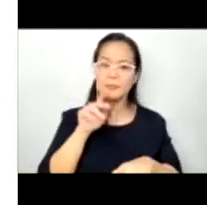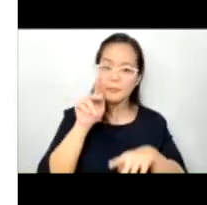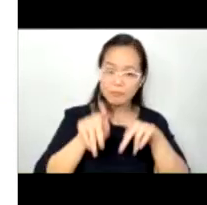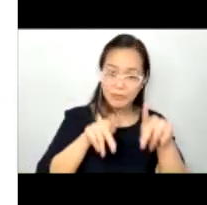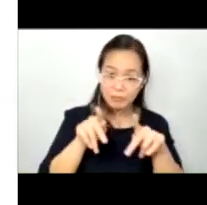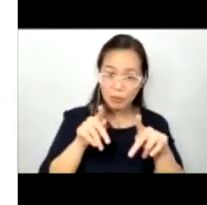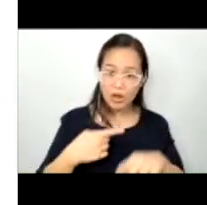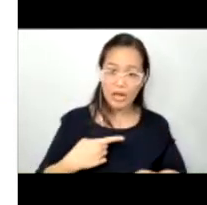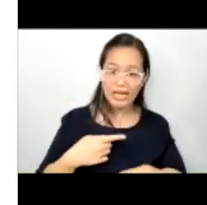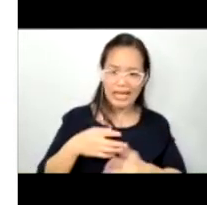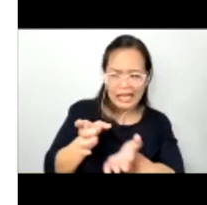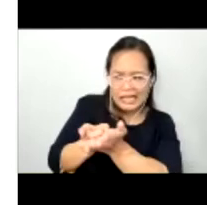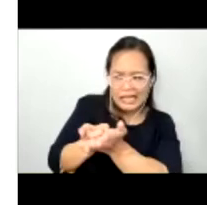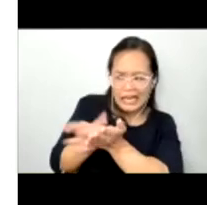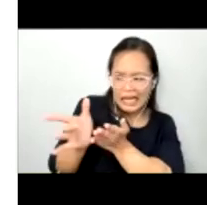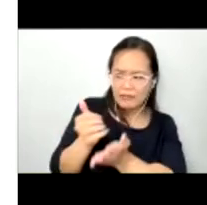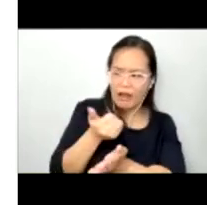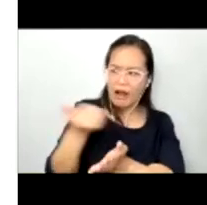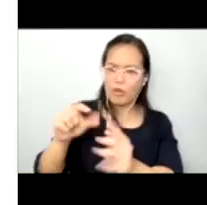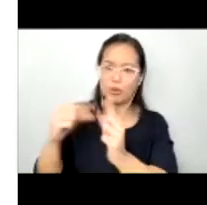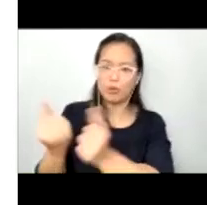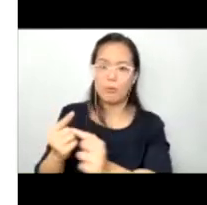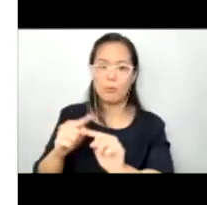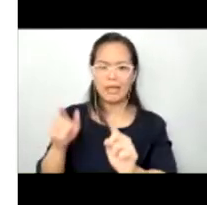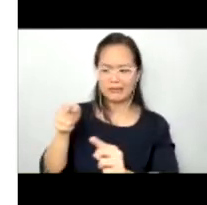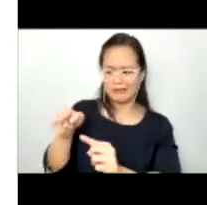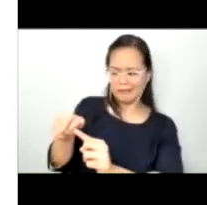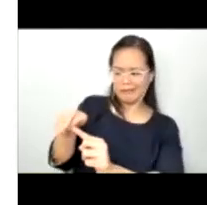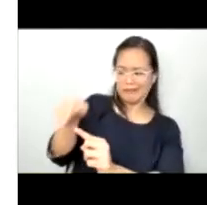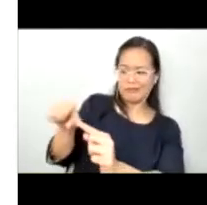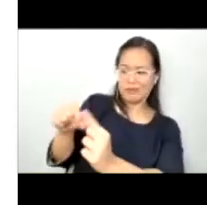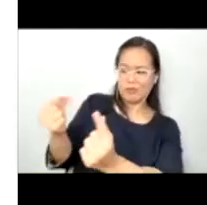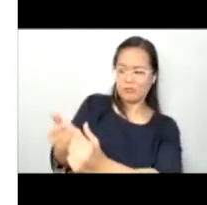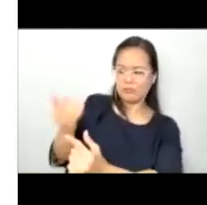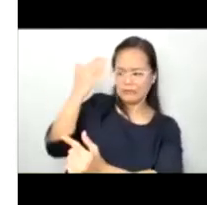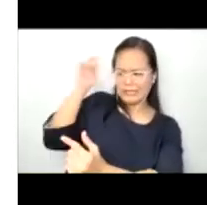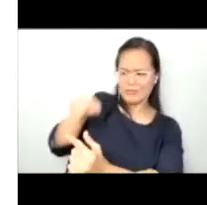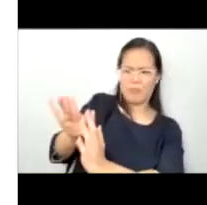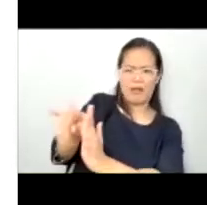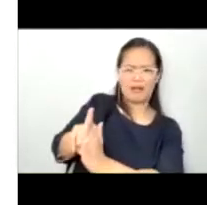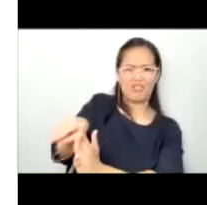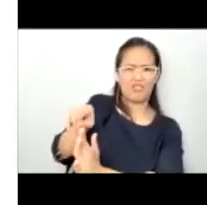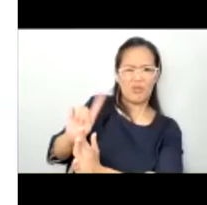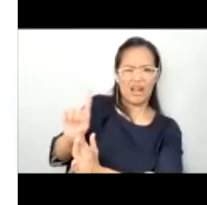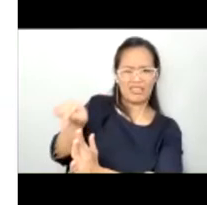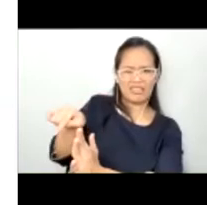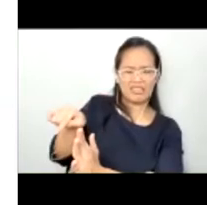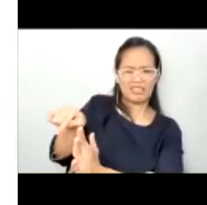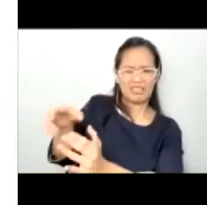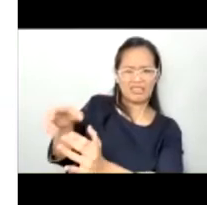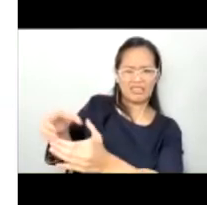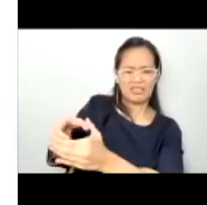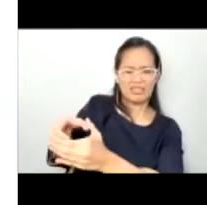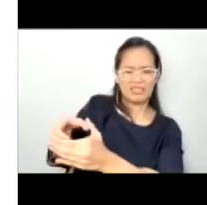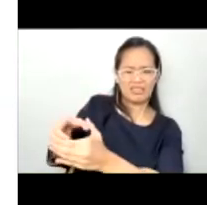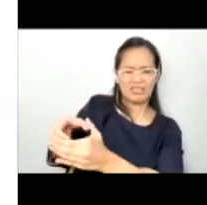people without even knowing anything about that other set of people. In among their circles,